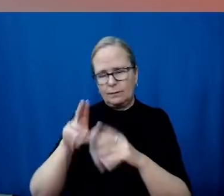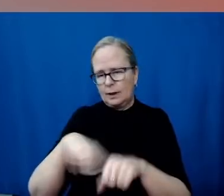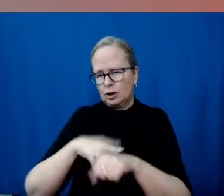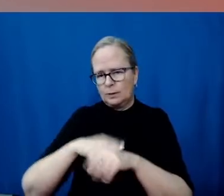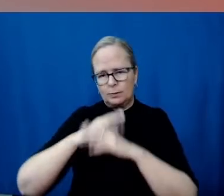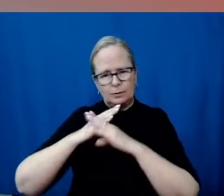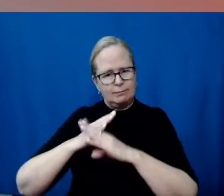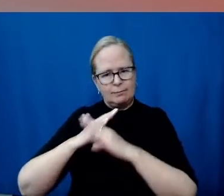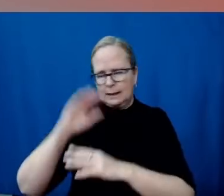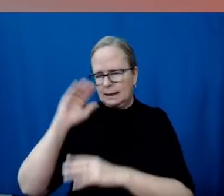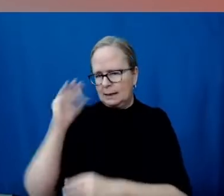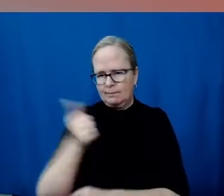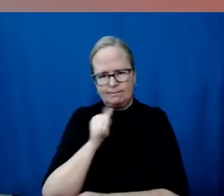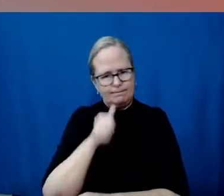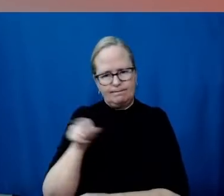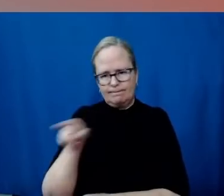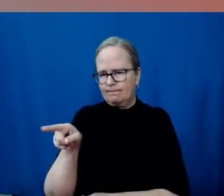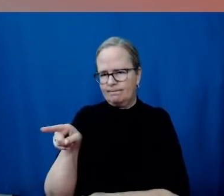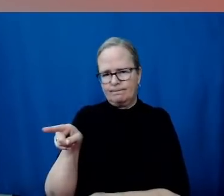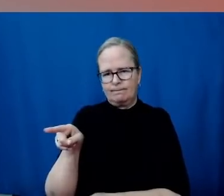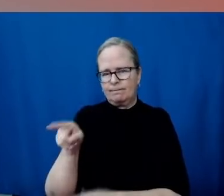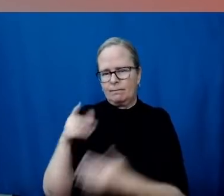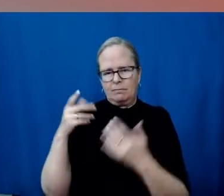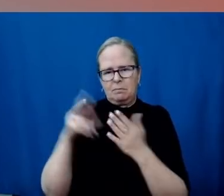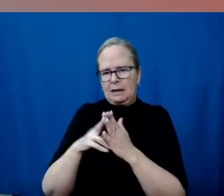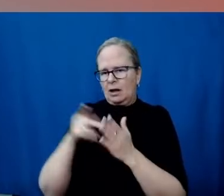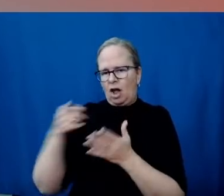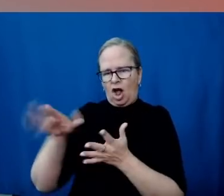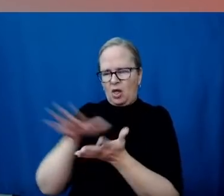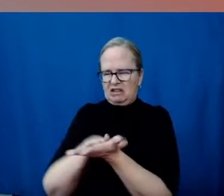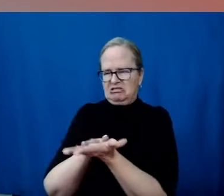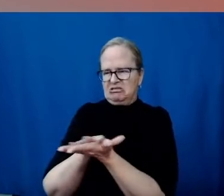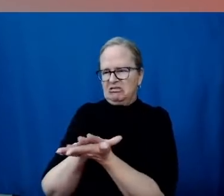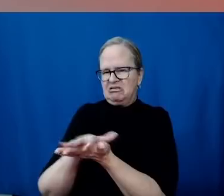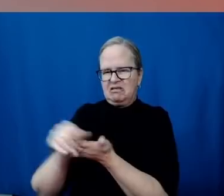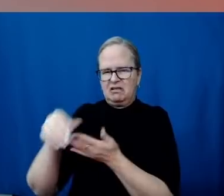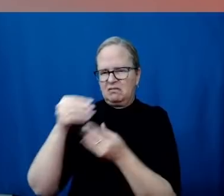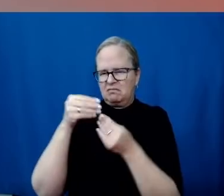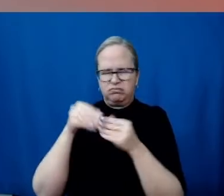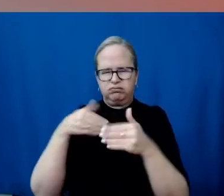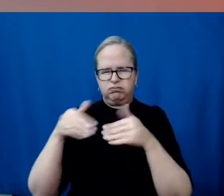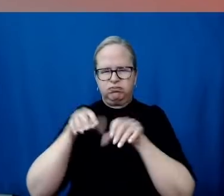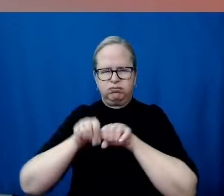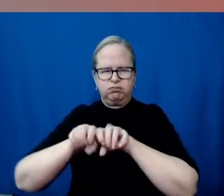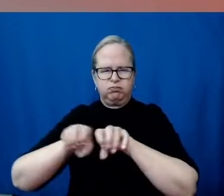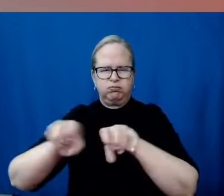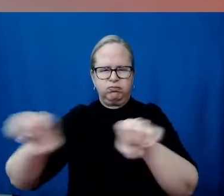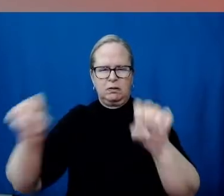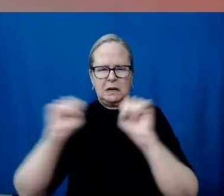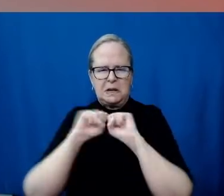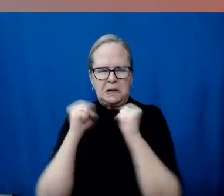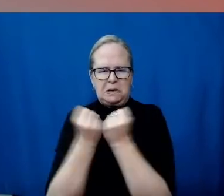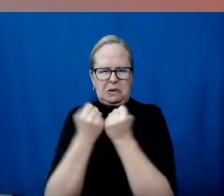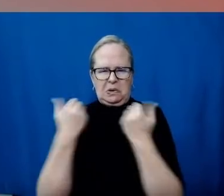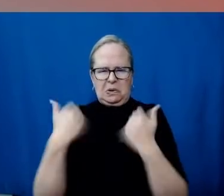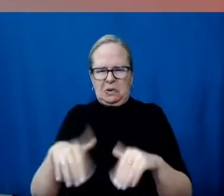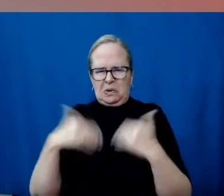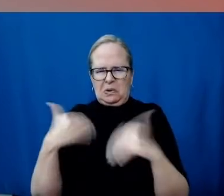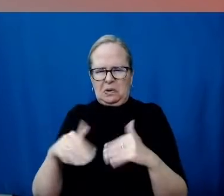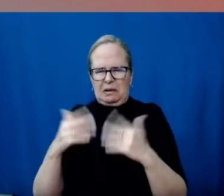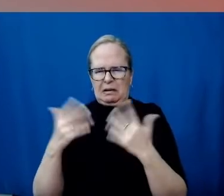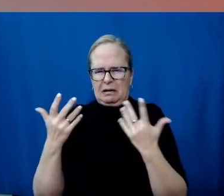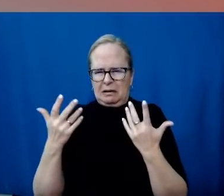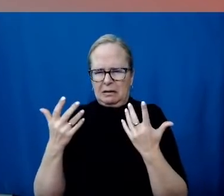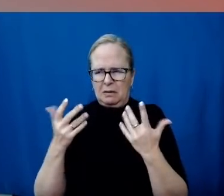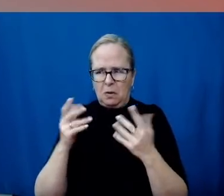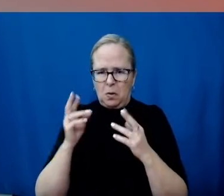So even though it's ripping through society and we're hoping that we're going to get this mythical herd immunity, it's probably